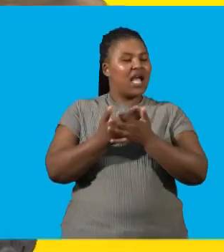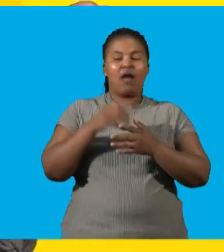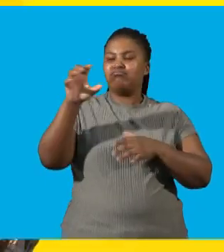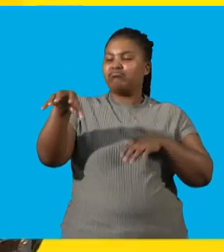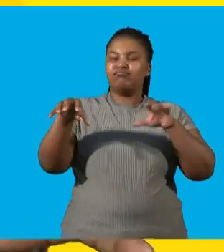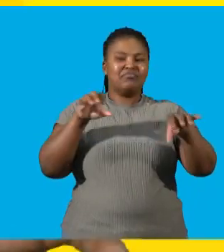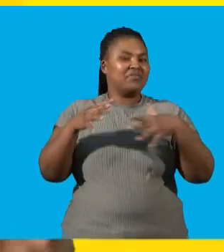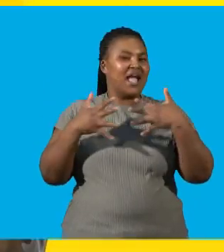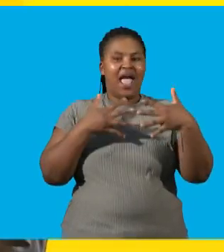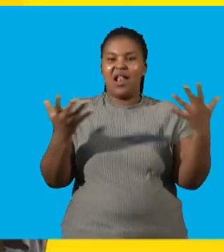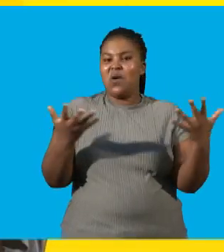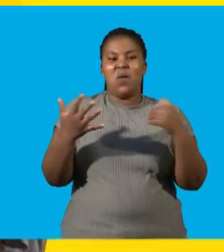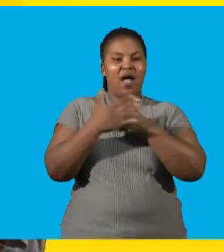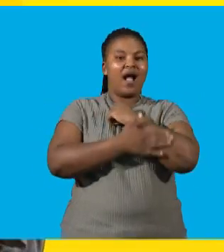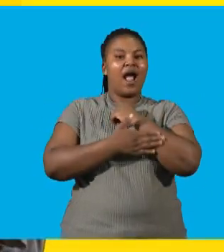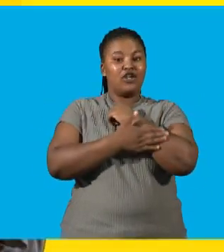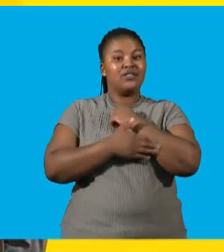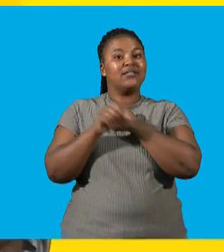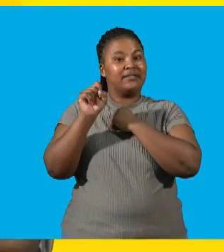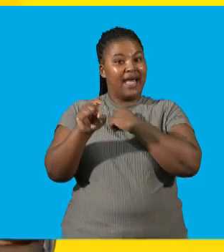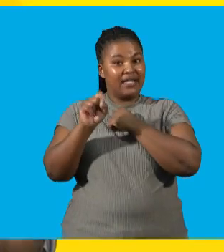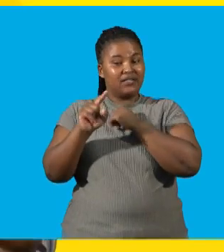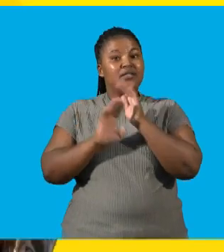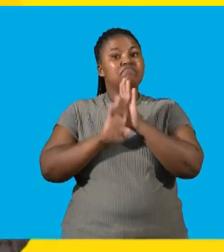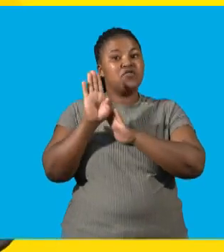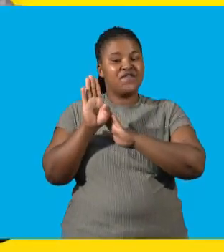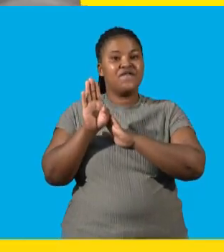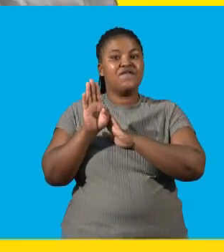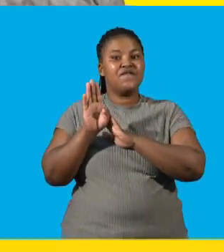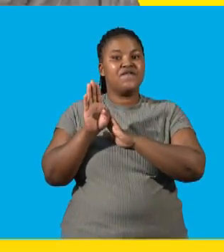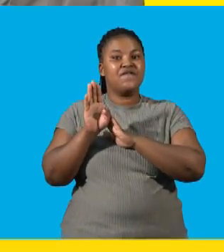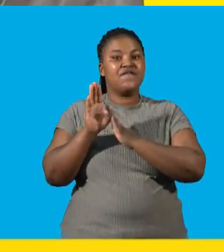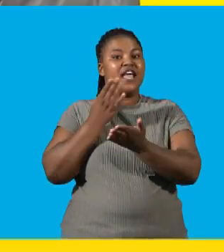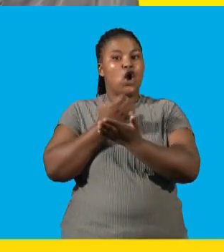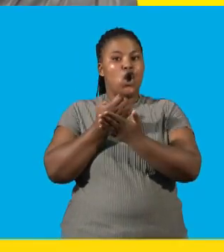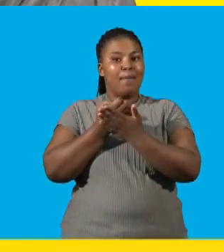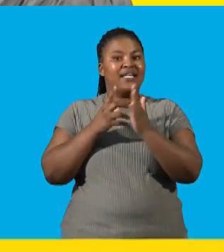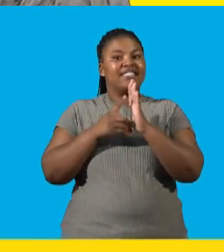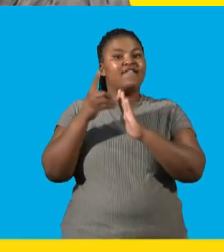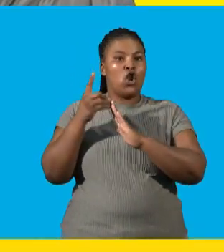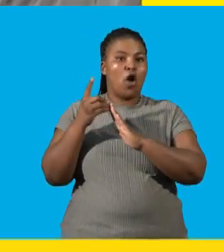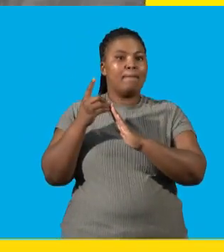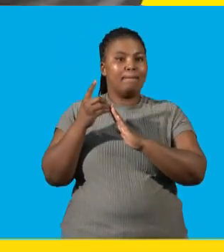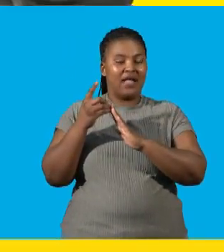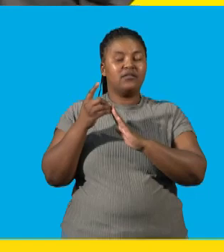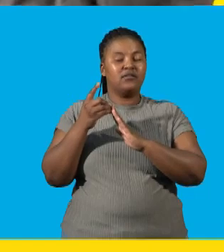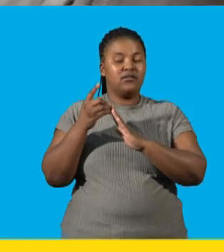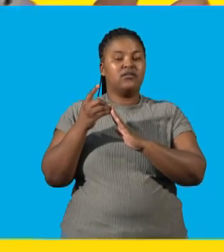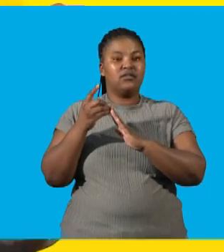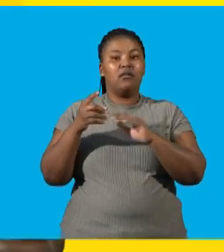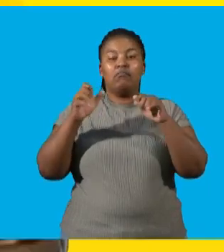be located anywhere across the country. So that actually improves economic development in a